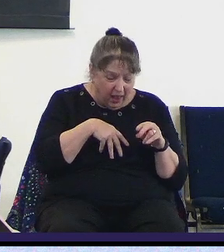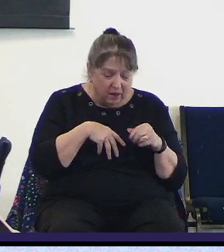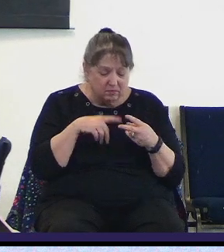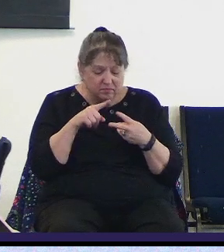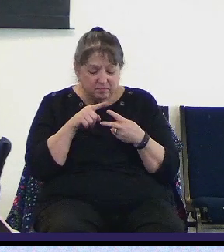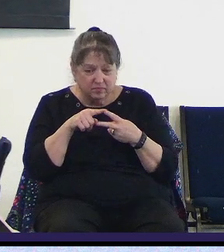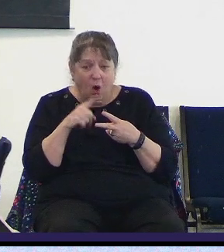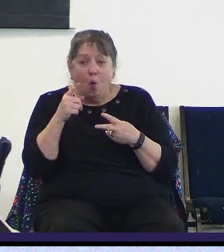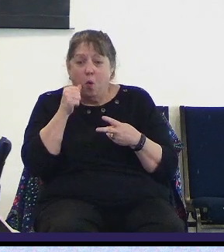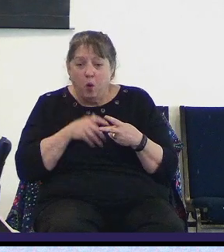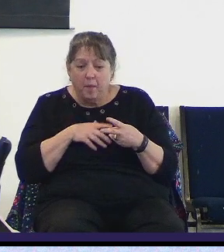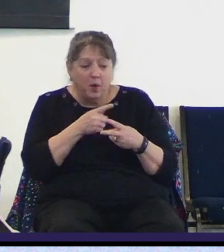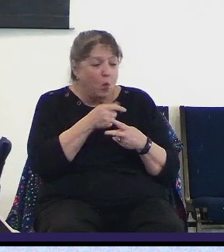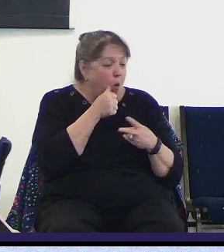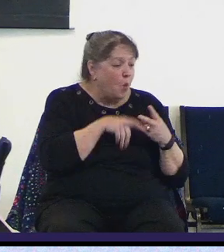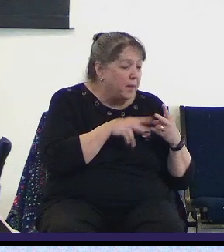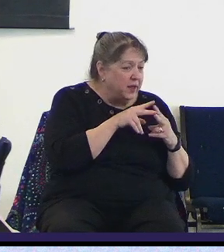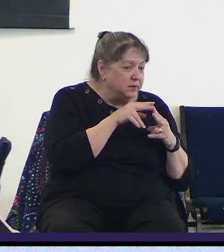you down